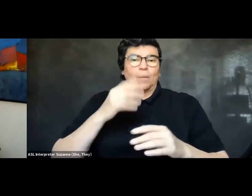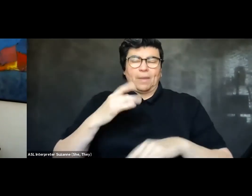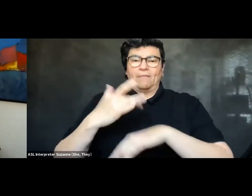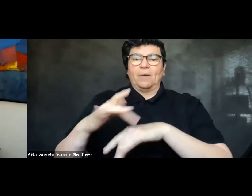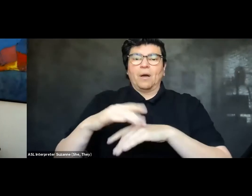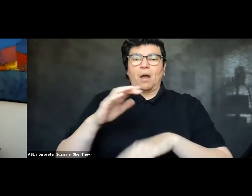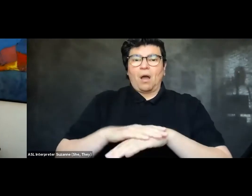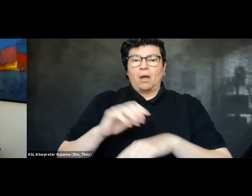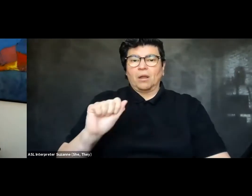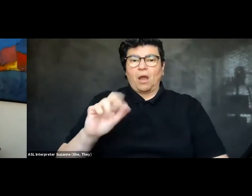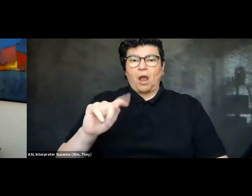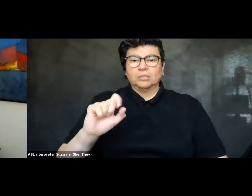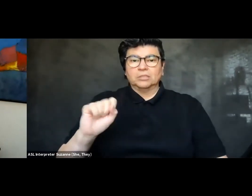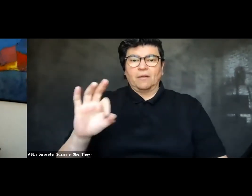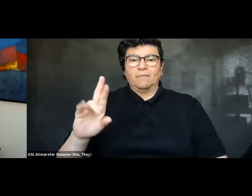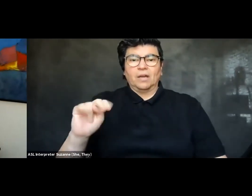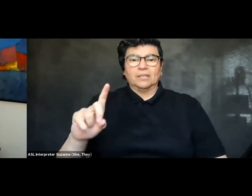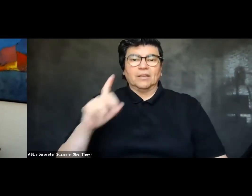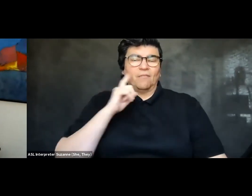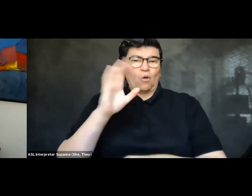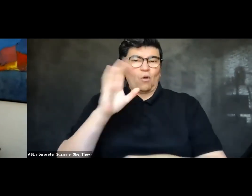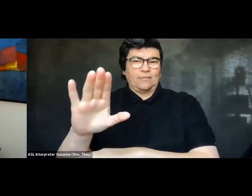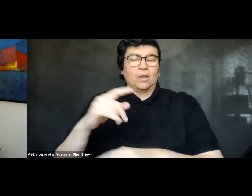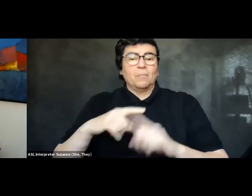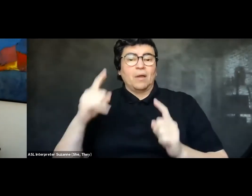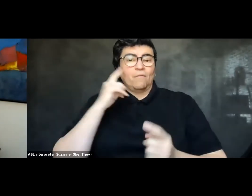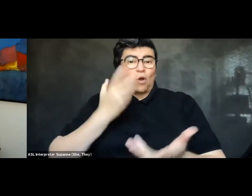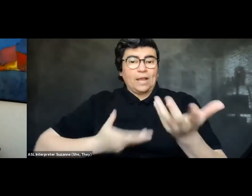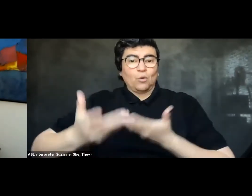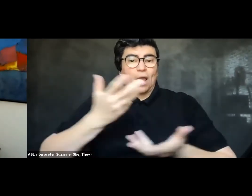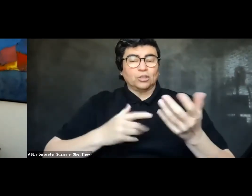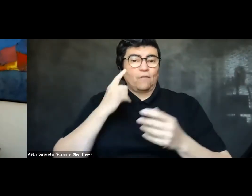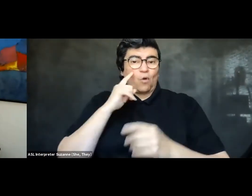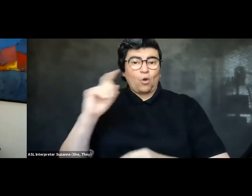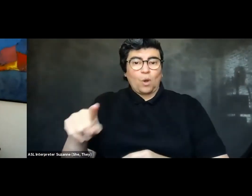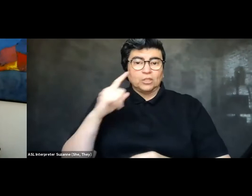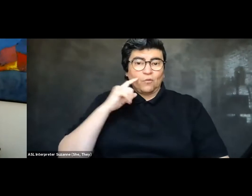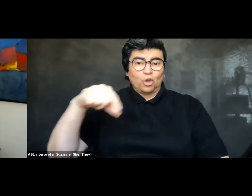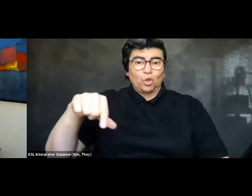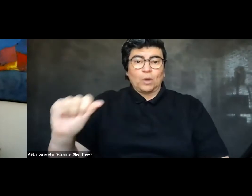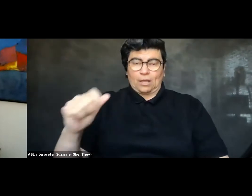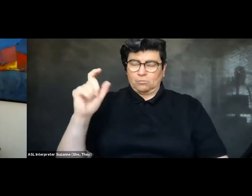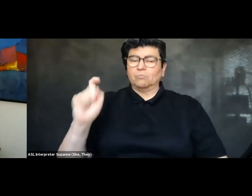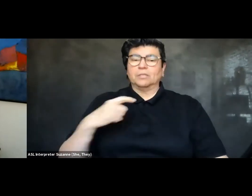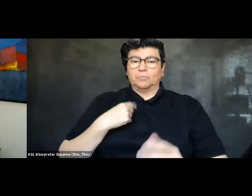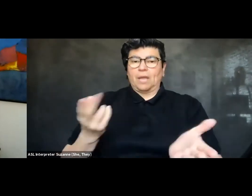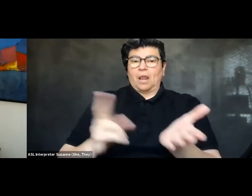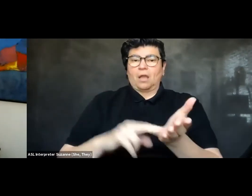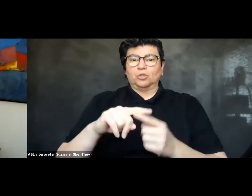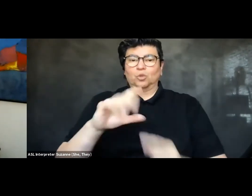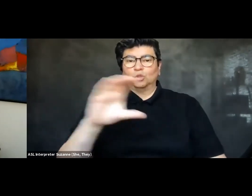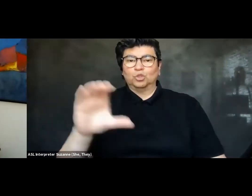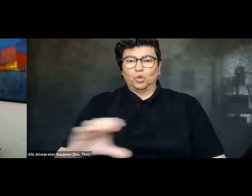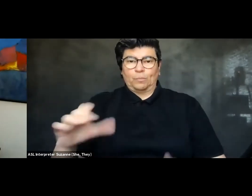website after in the afternoon. But for interaction and to pose a question for the Q&A, you must be logged in to the Zoom